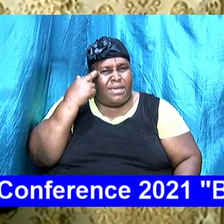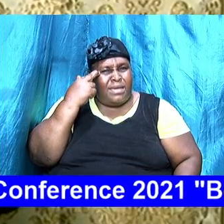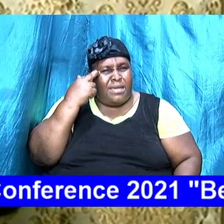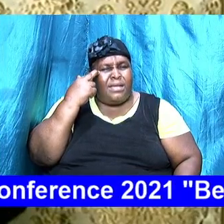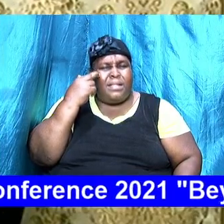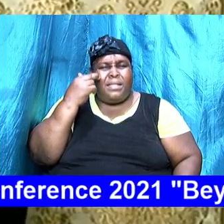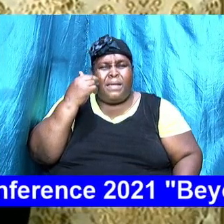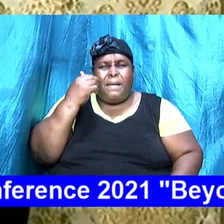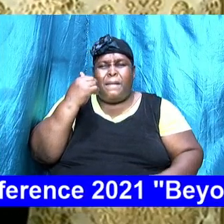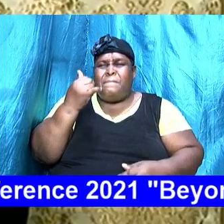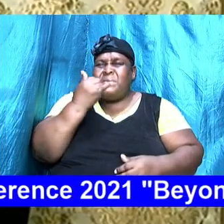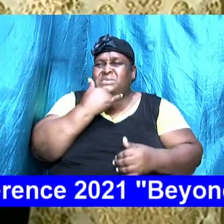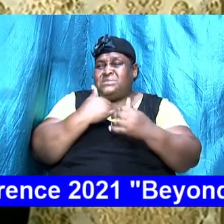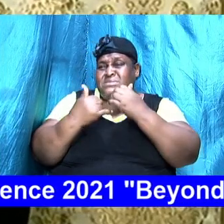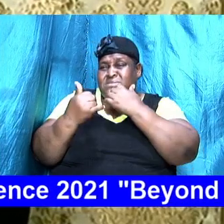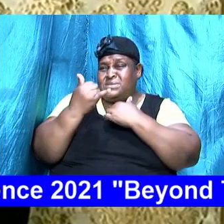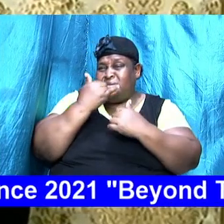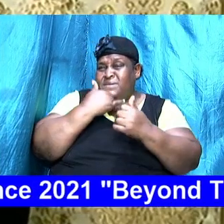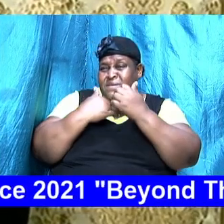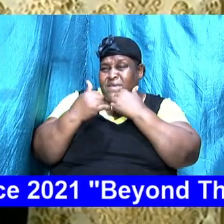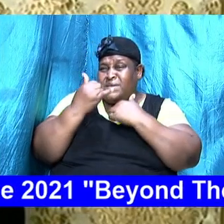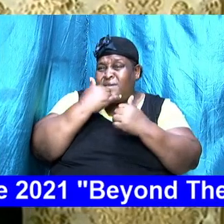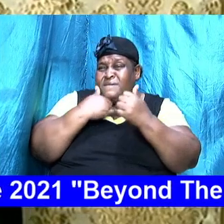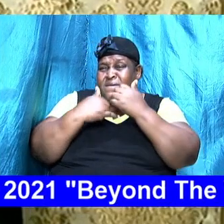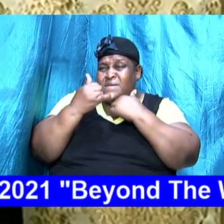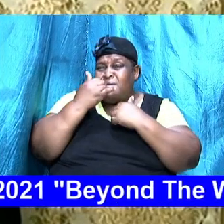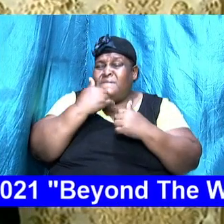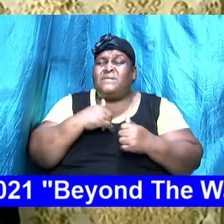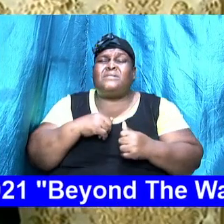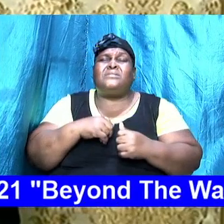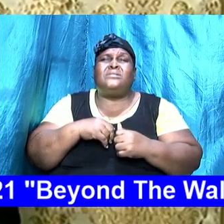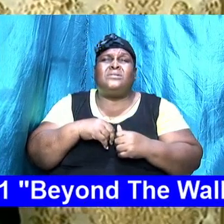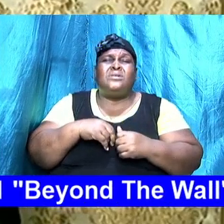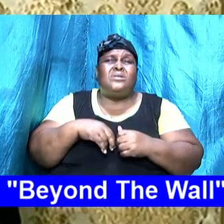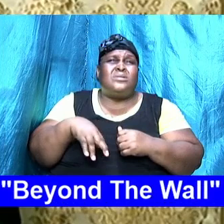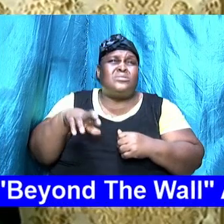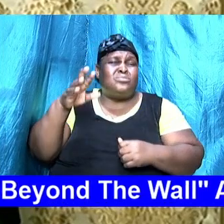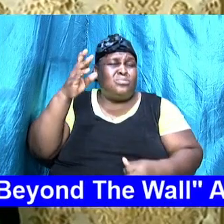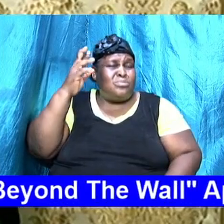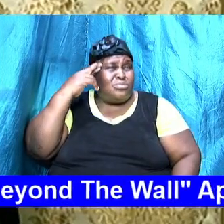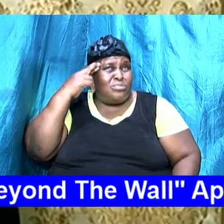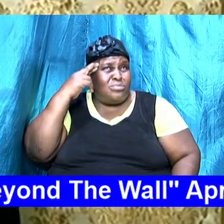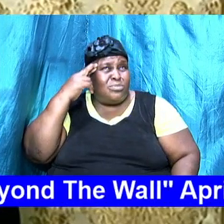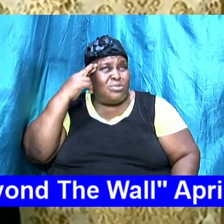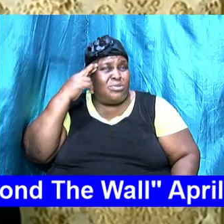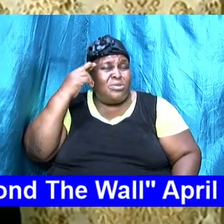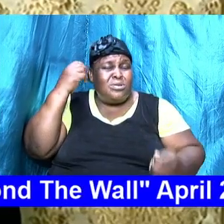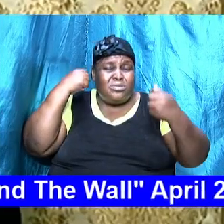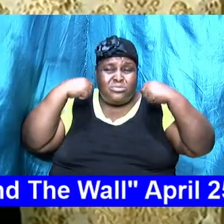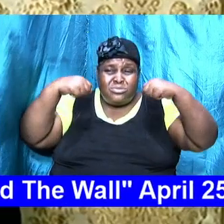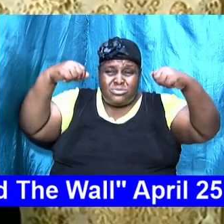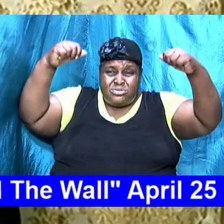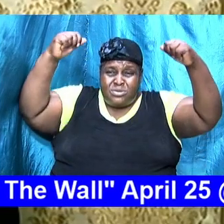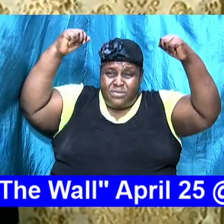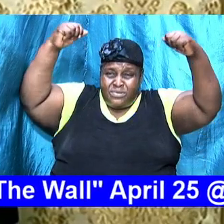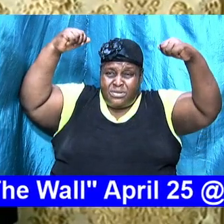takes both parties to recognize the sovereignty of God.